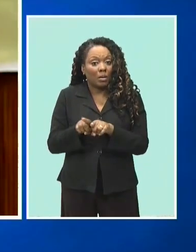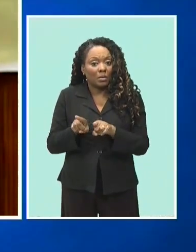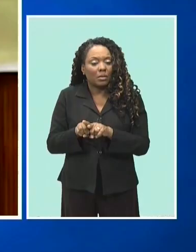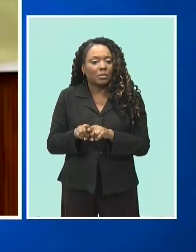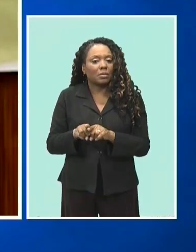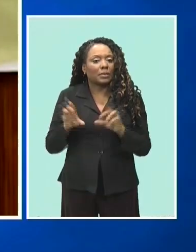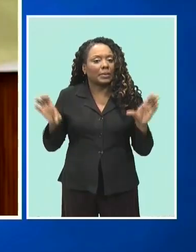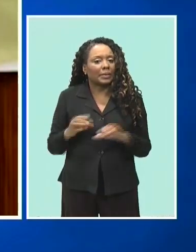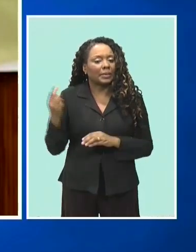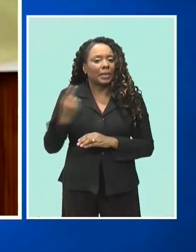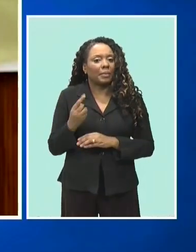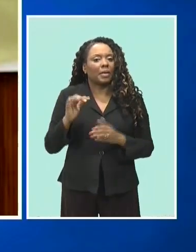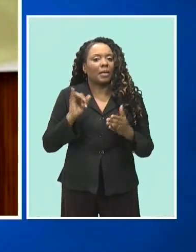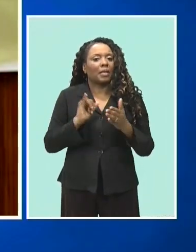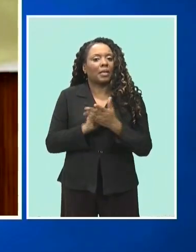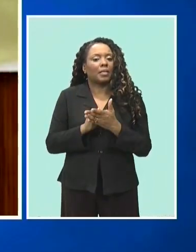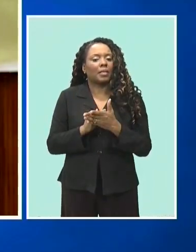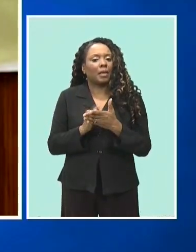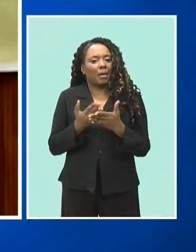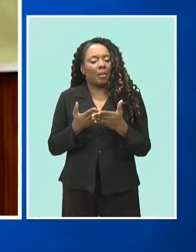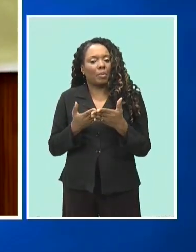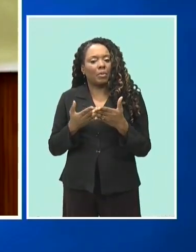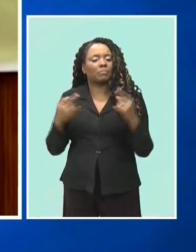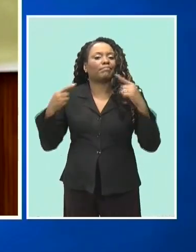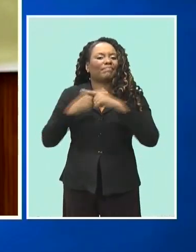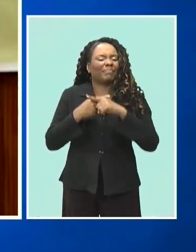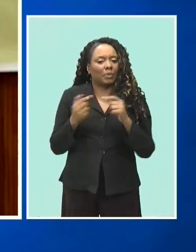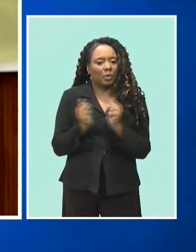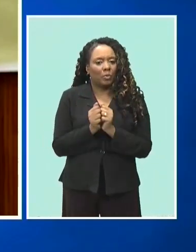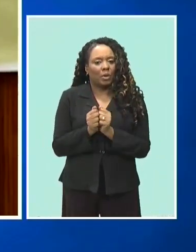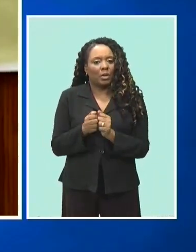that reflects adversely on the actuarial